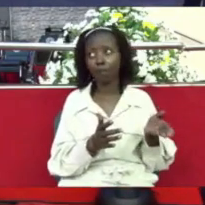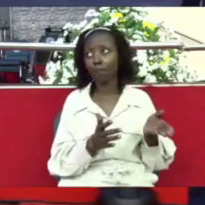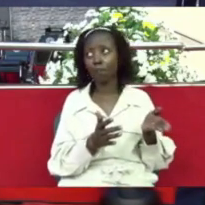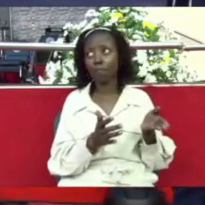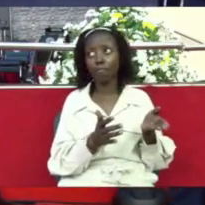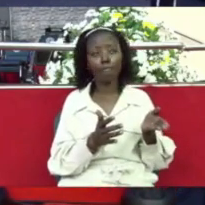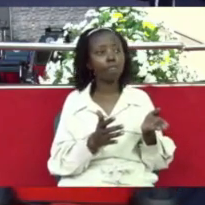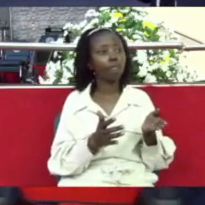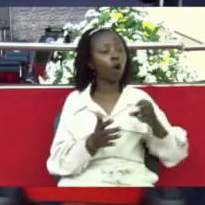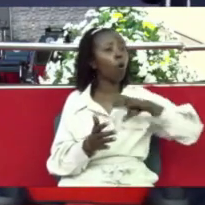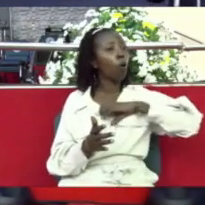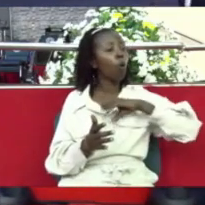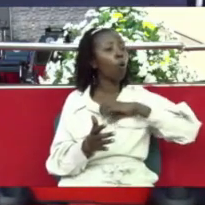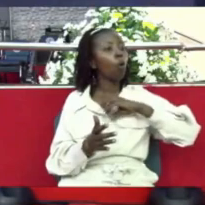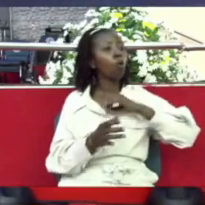owned the company.